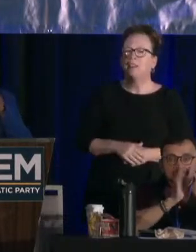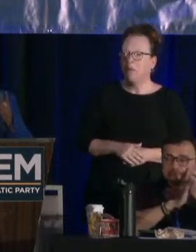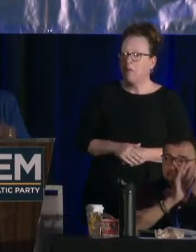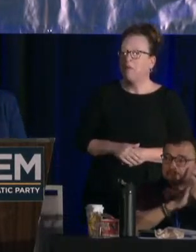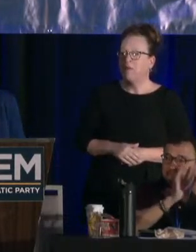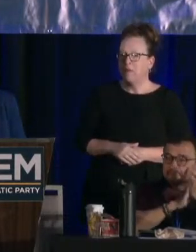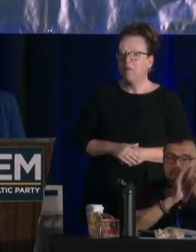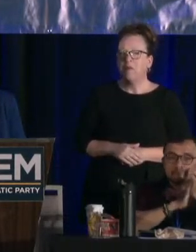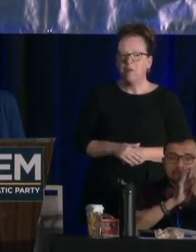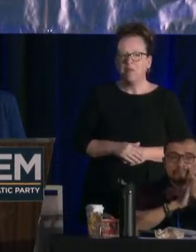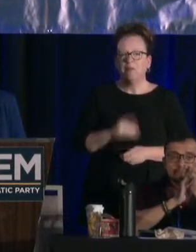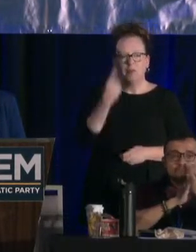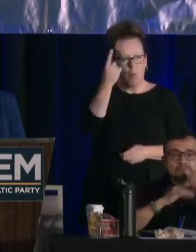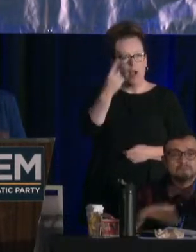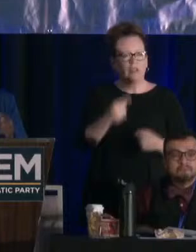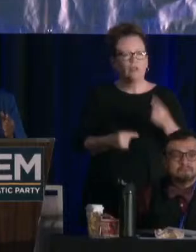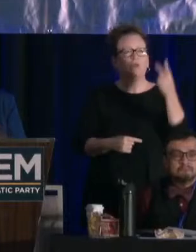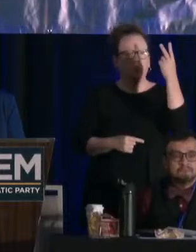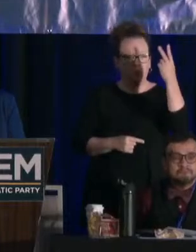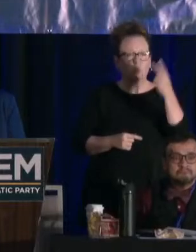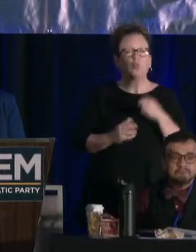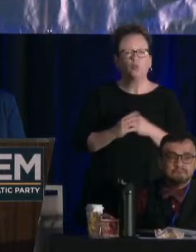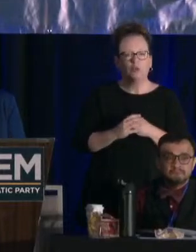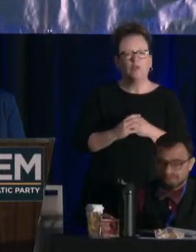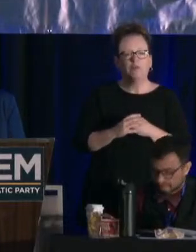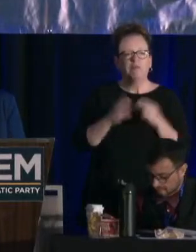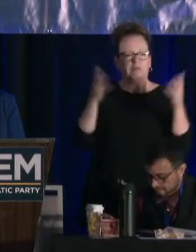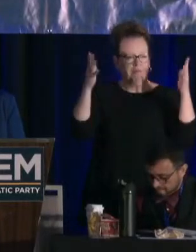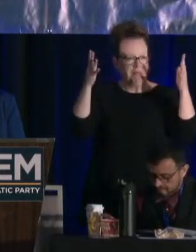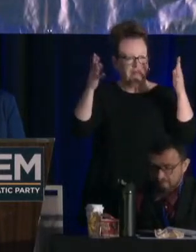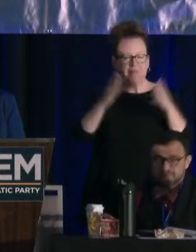There's some of them are here. Thank you.